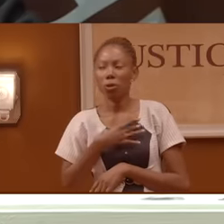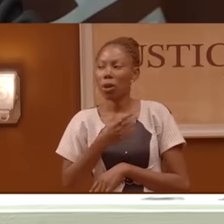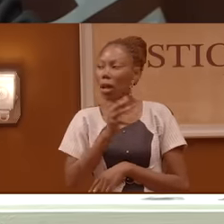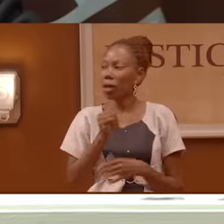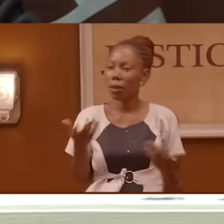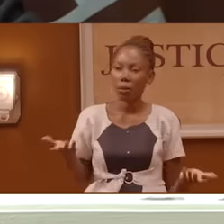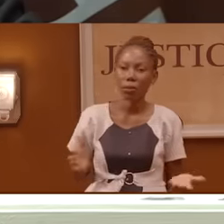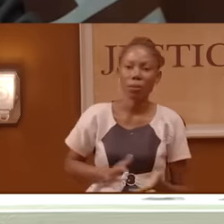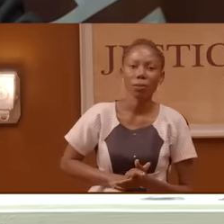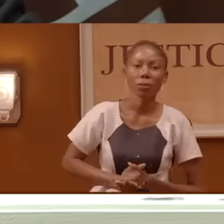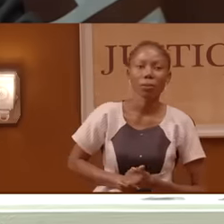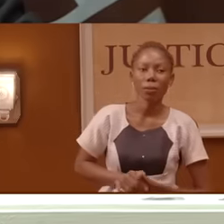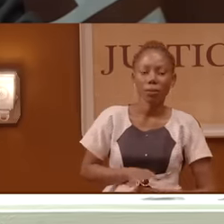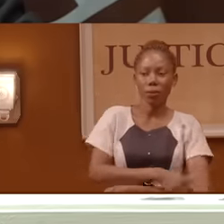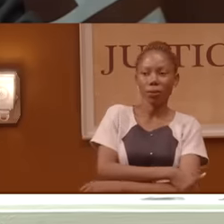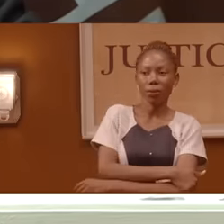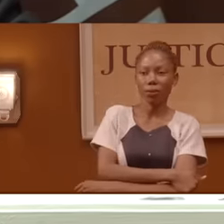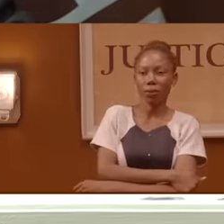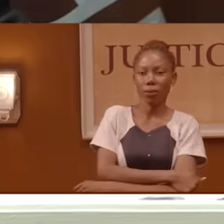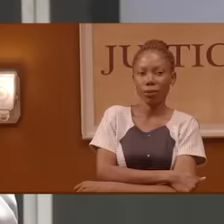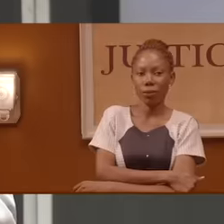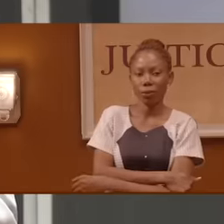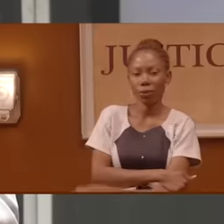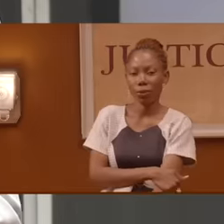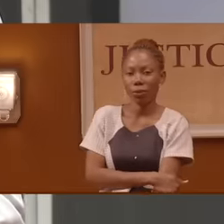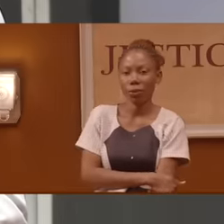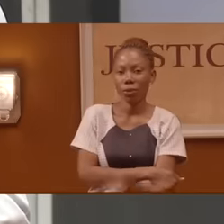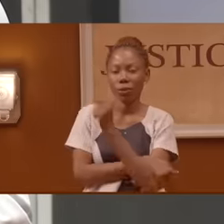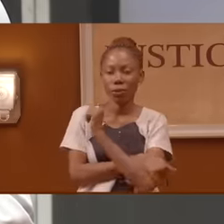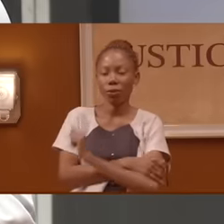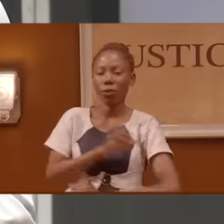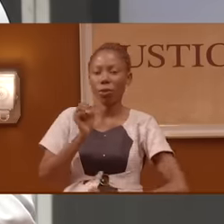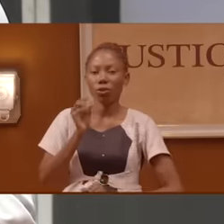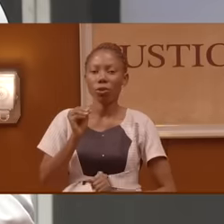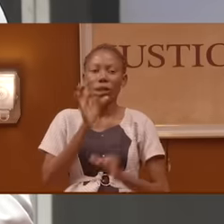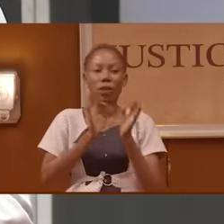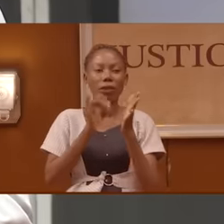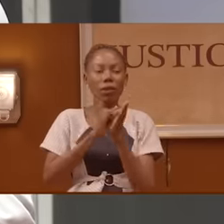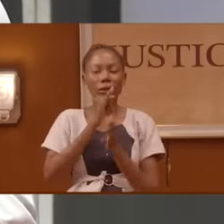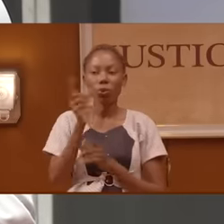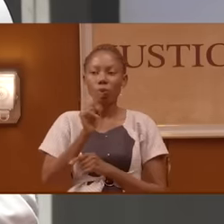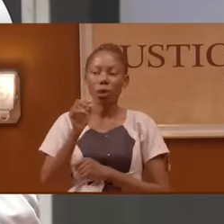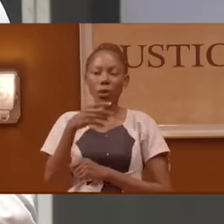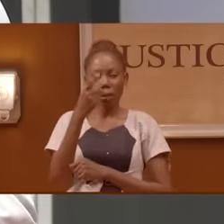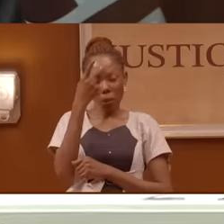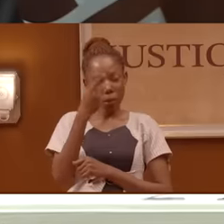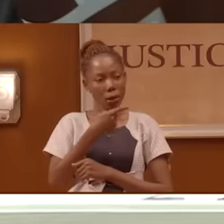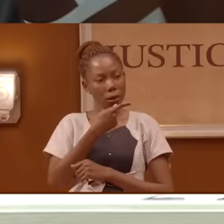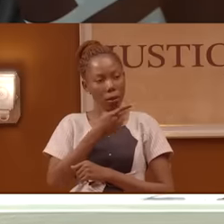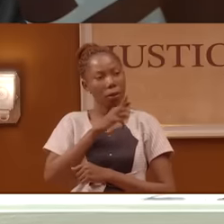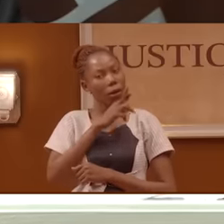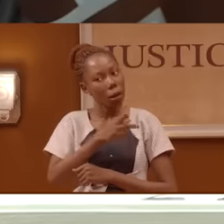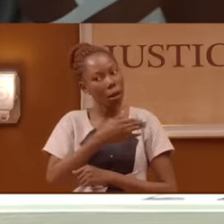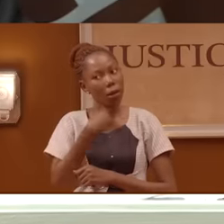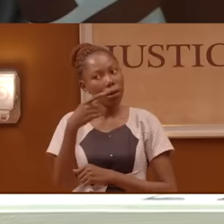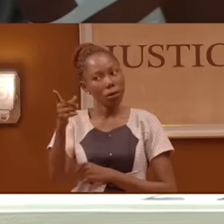order! That's always my own stand. Do you understand? Yes, Your Honor. So if that is where his parents are, wait, and he says you